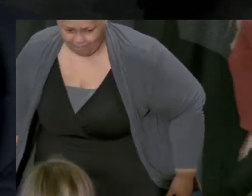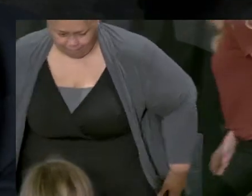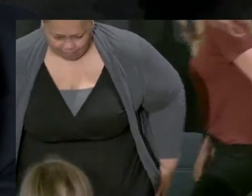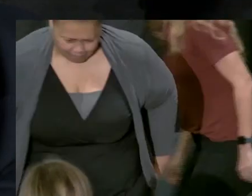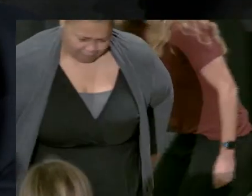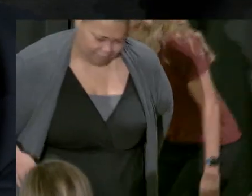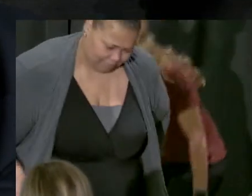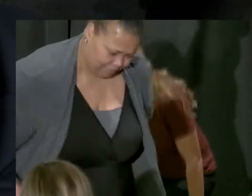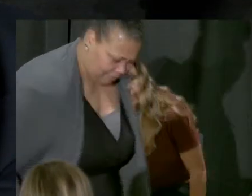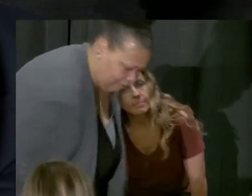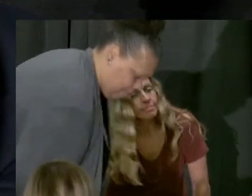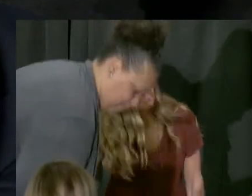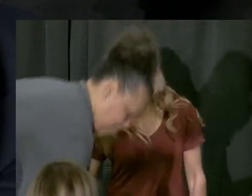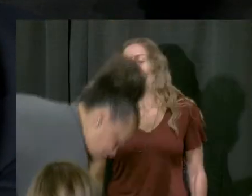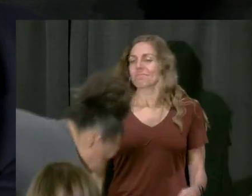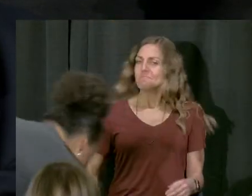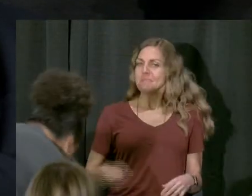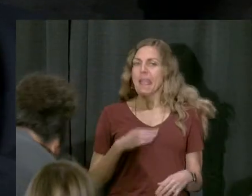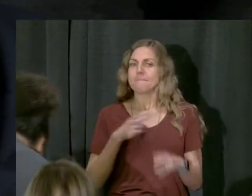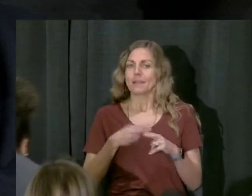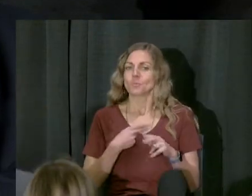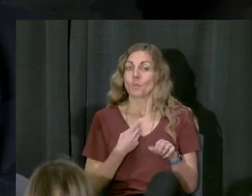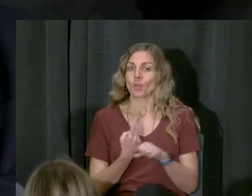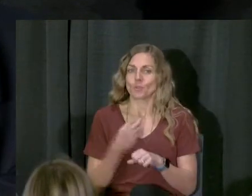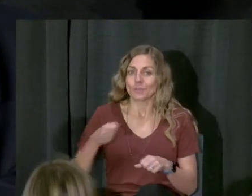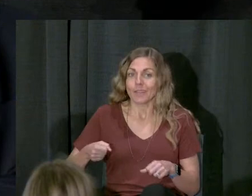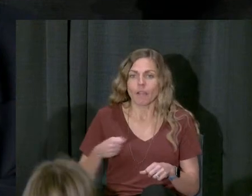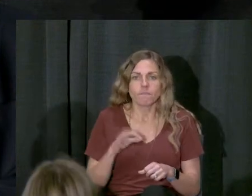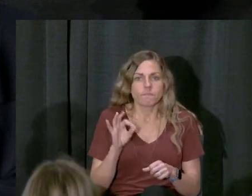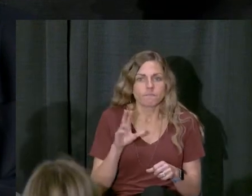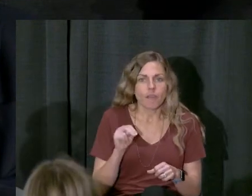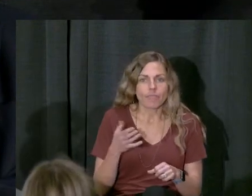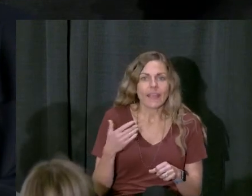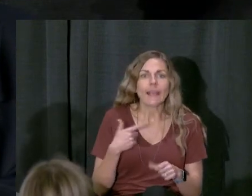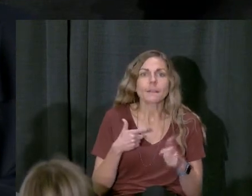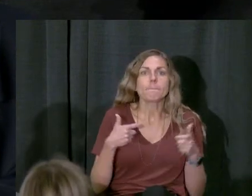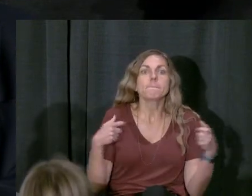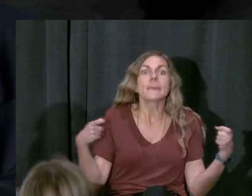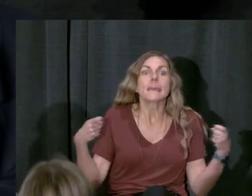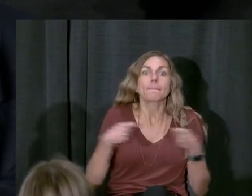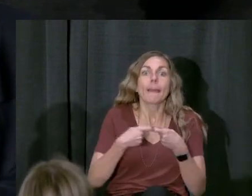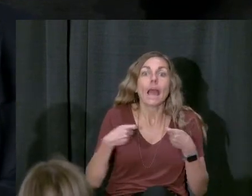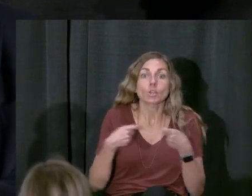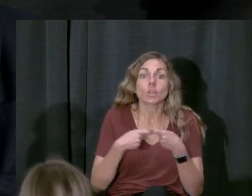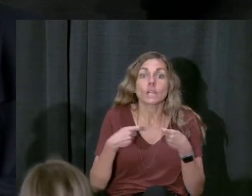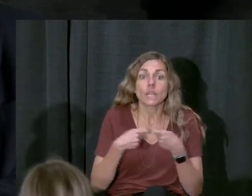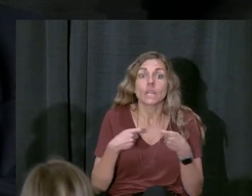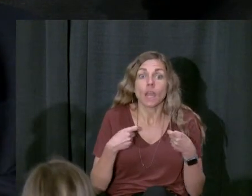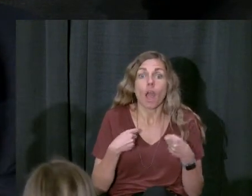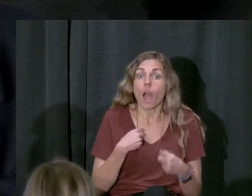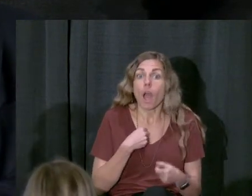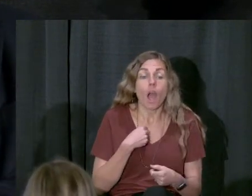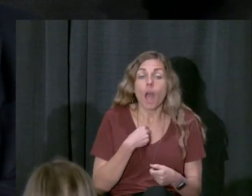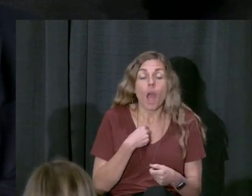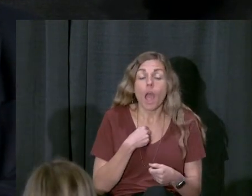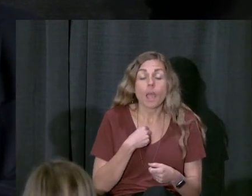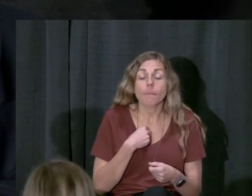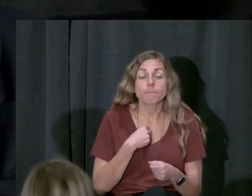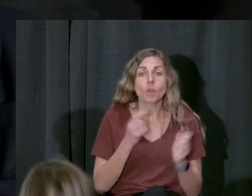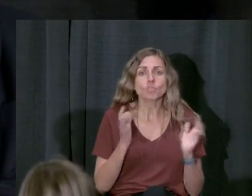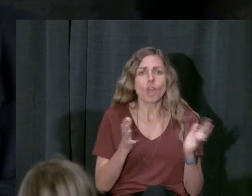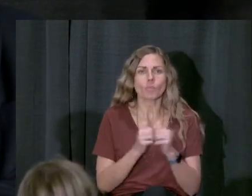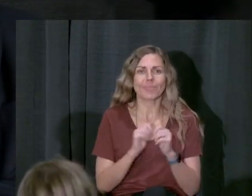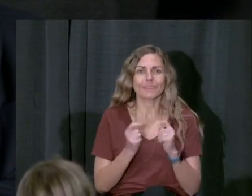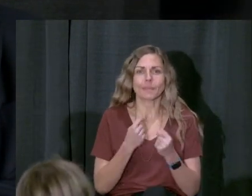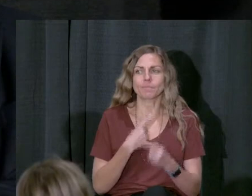Just one really fun point is that it has this huge battery in it. And so I'm talking to the team, and they go,